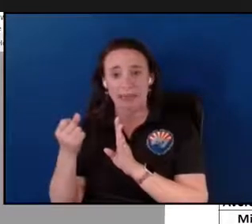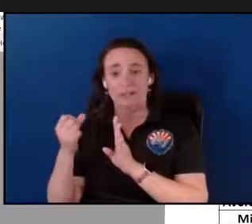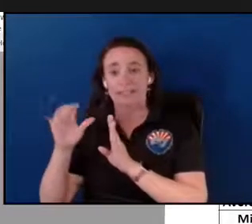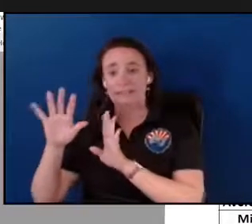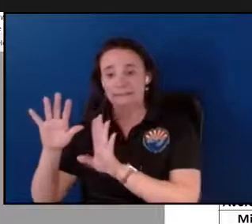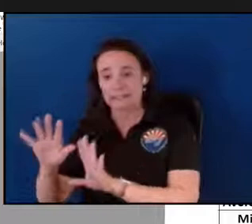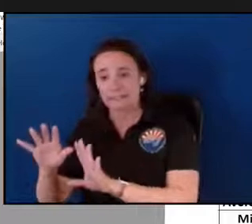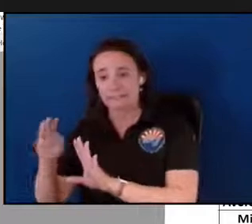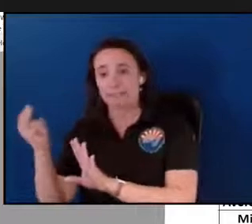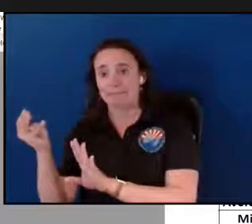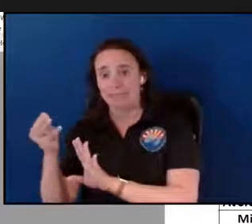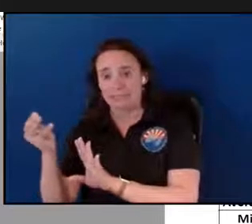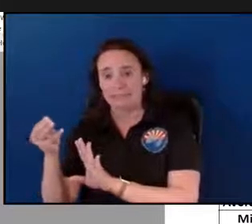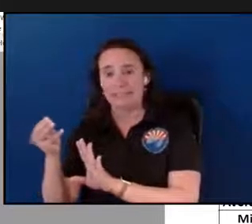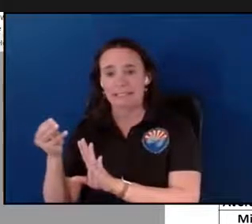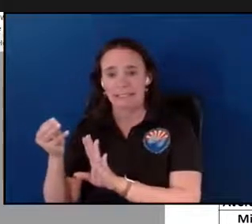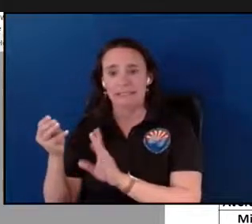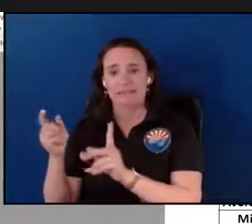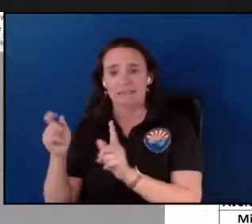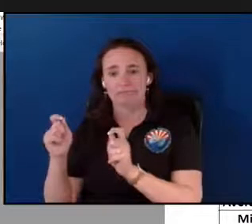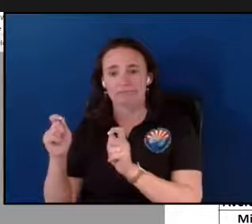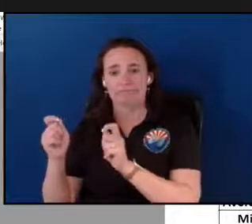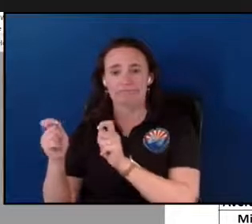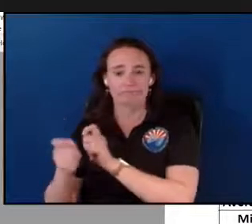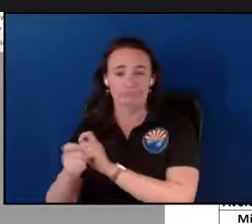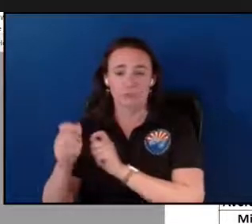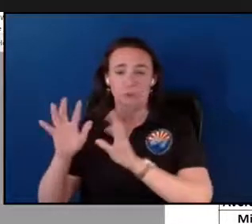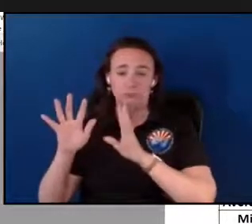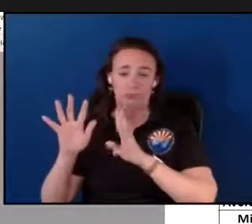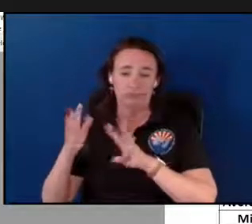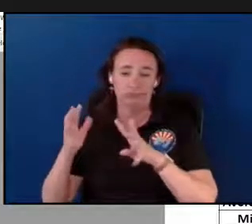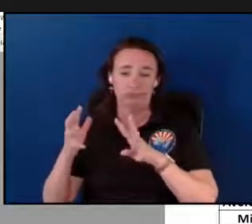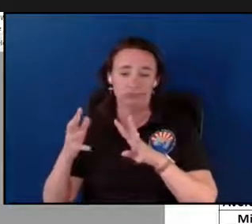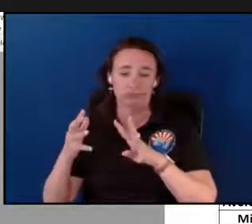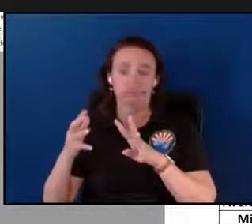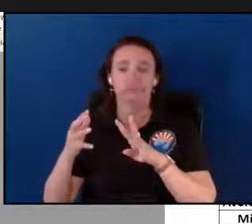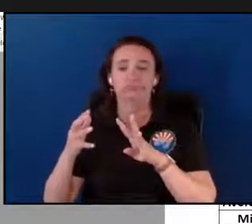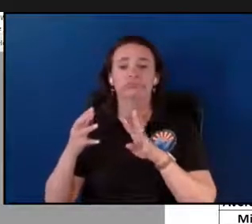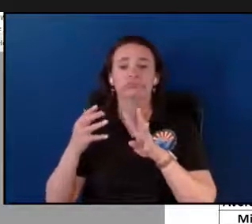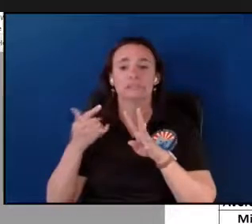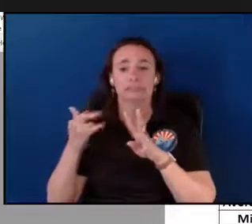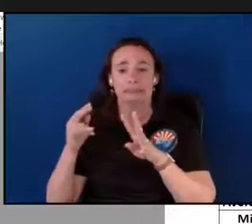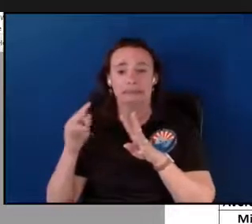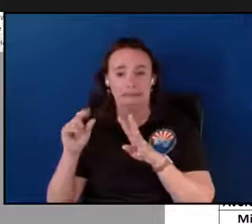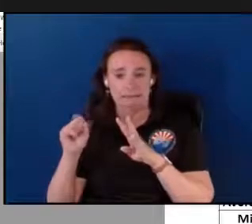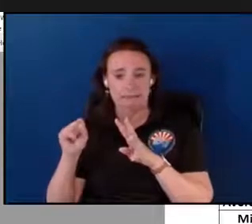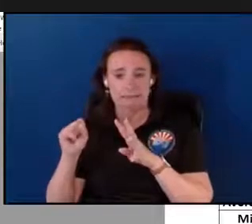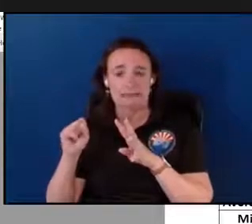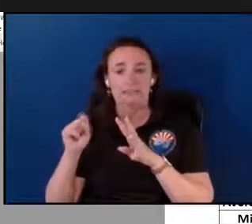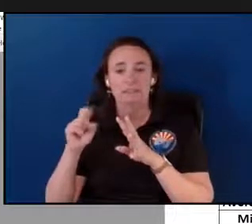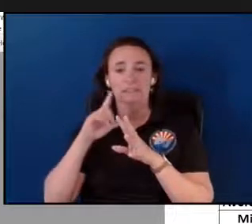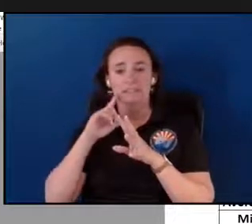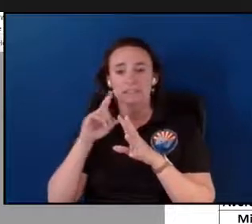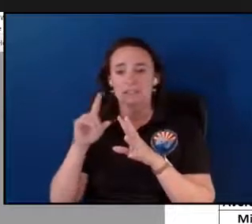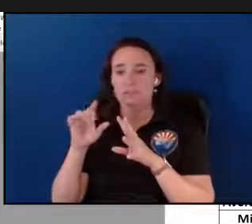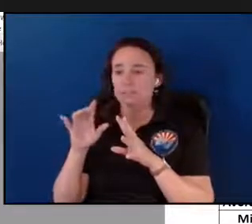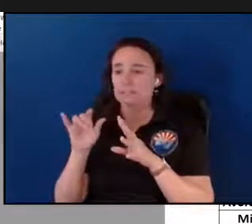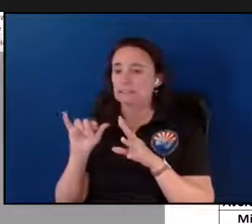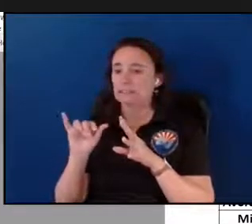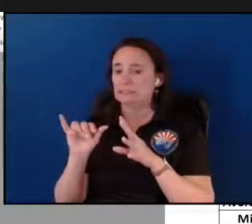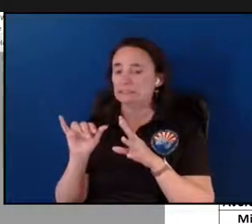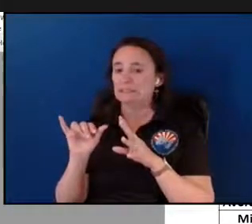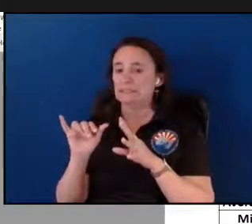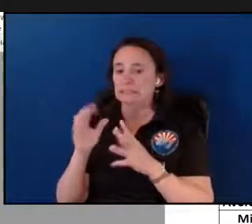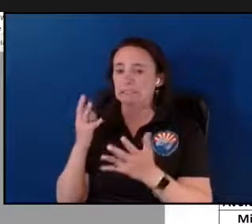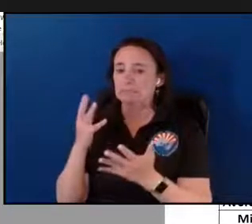really transition. The wind speeds get up there, the gusts will come back, and those are the days where we stand to not be able to